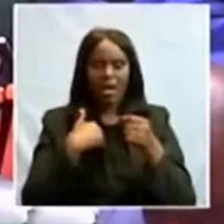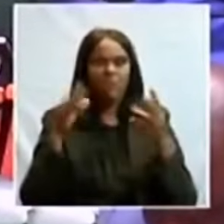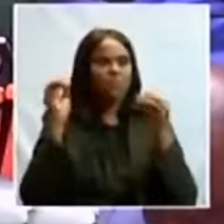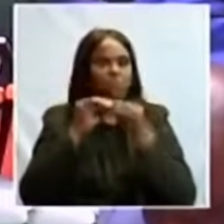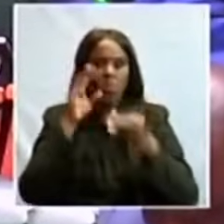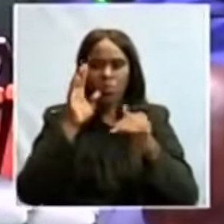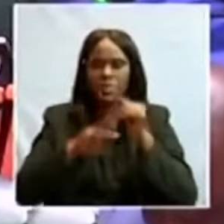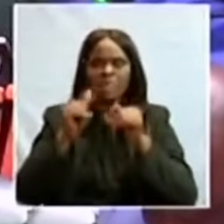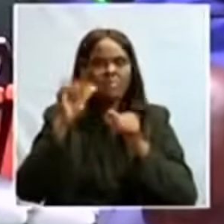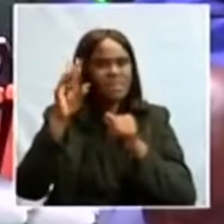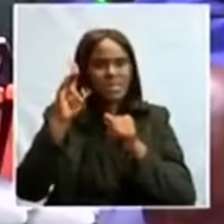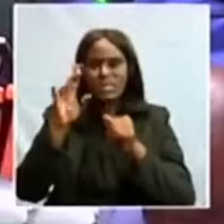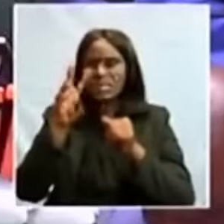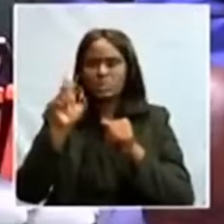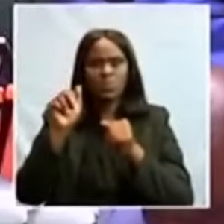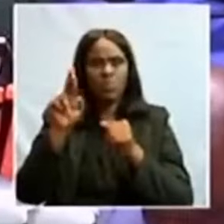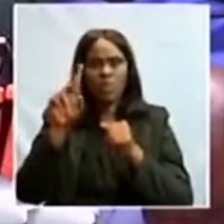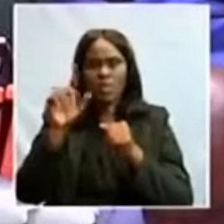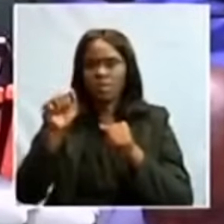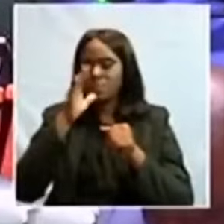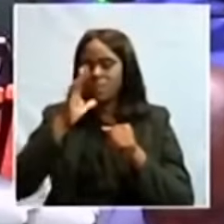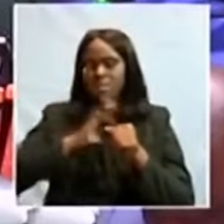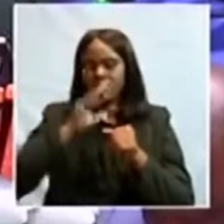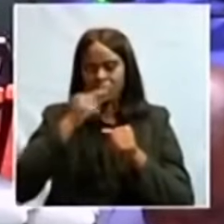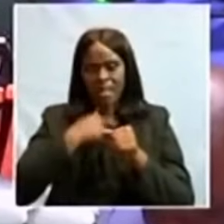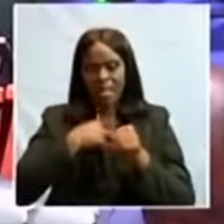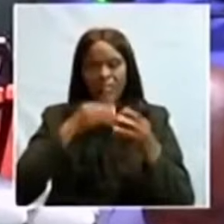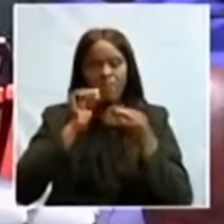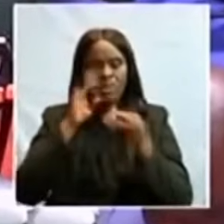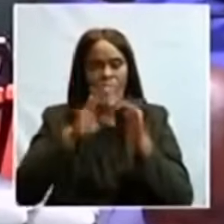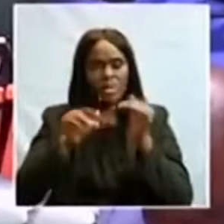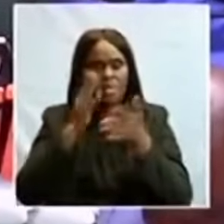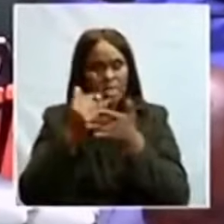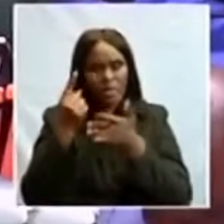than 17 words, Madam Speaker. So when